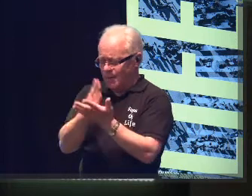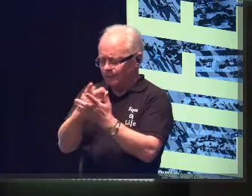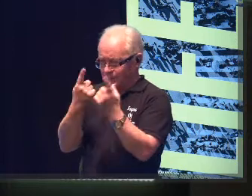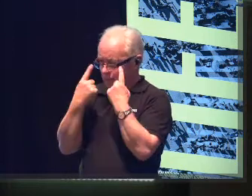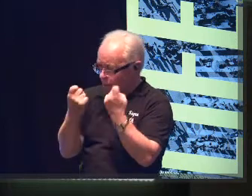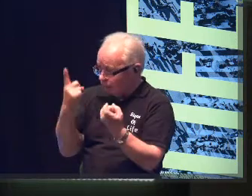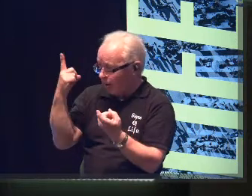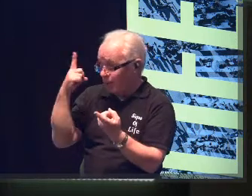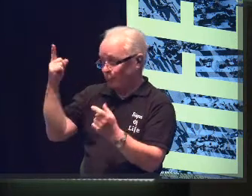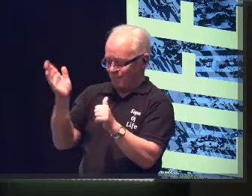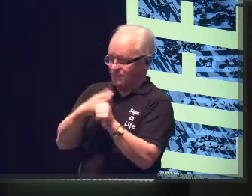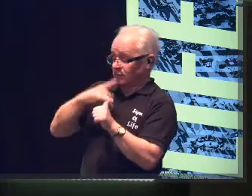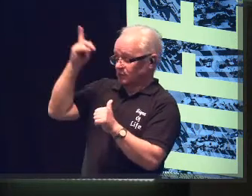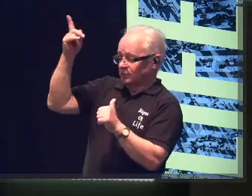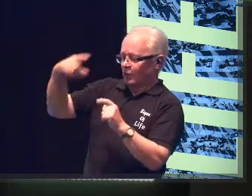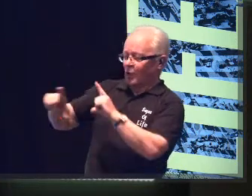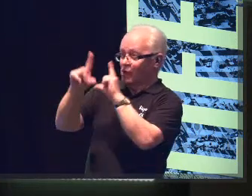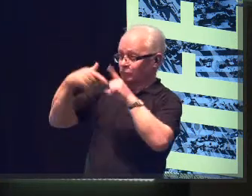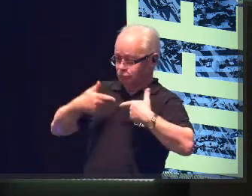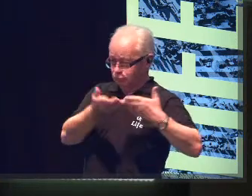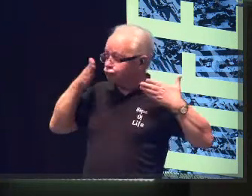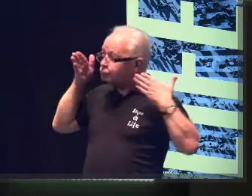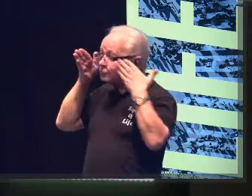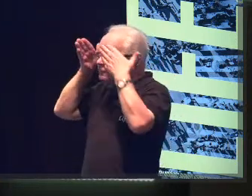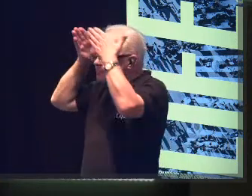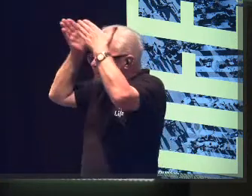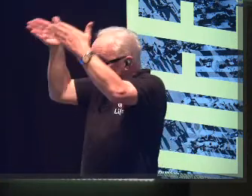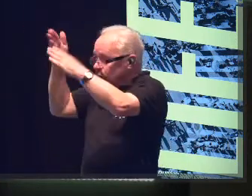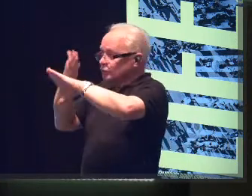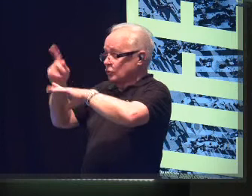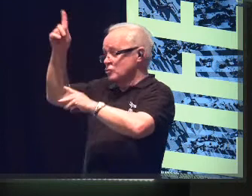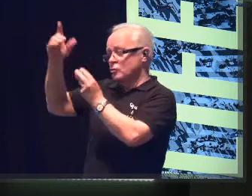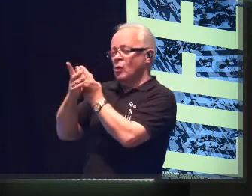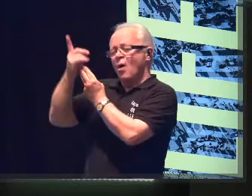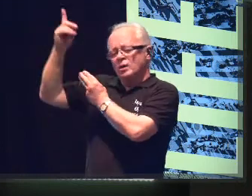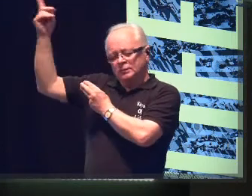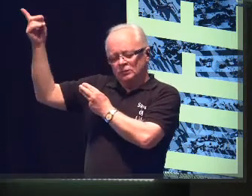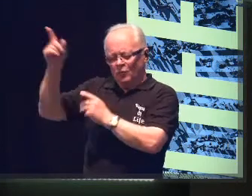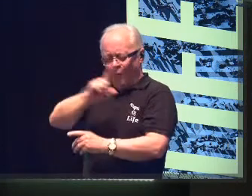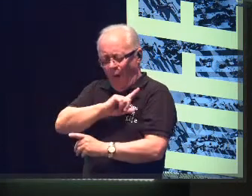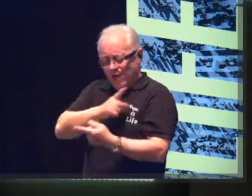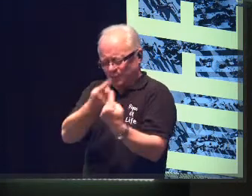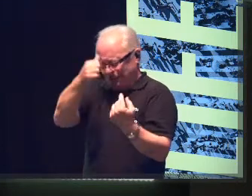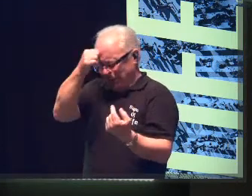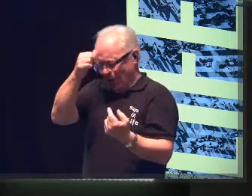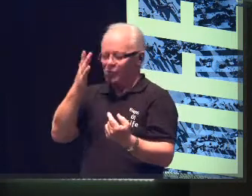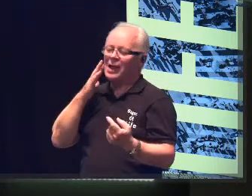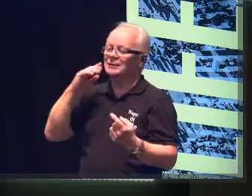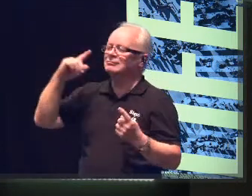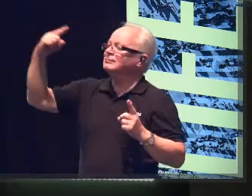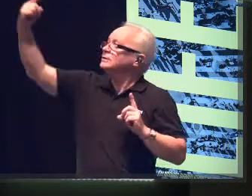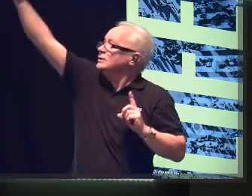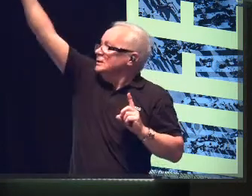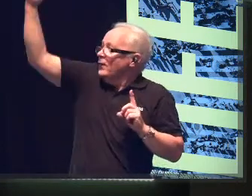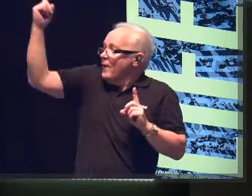careful to fix our eyes and our attention on you, God, because we know that when you walk into the room, anything could happen,